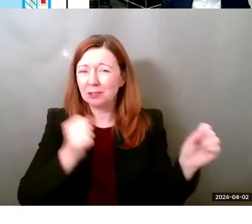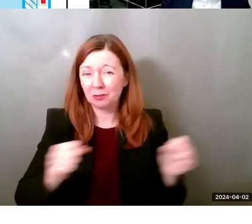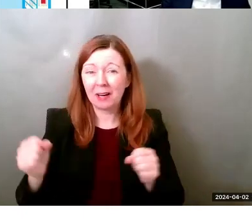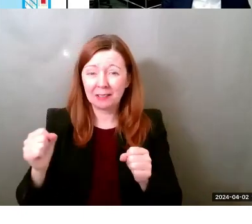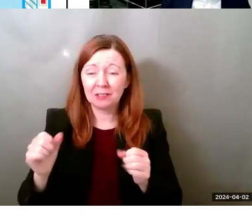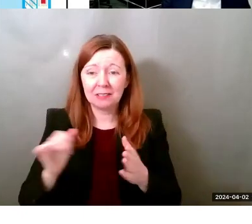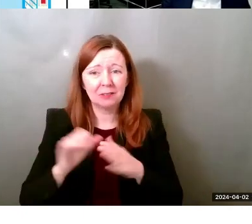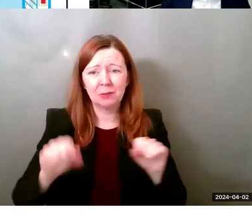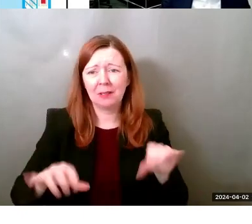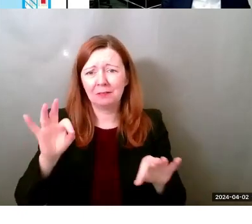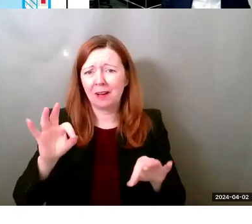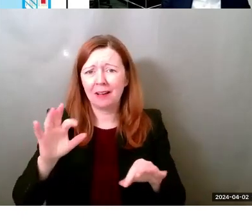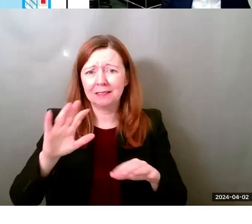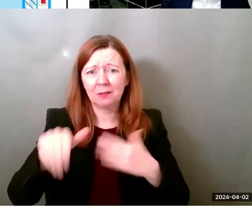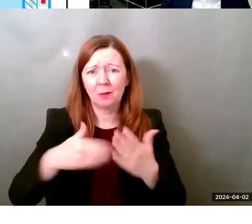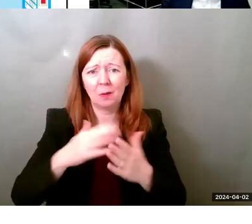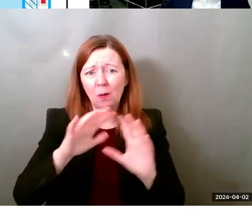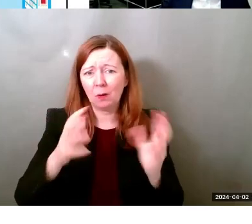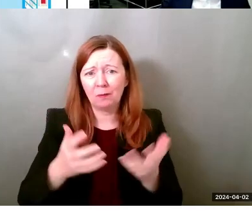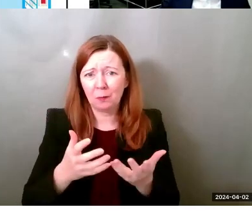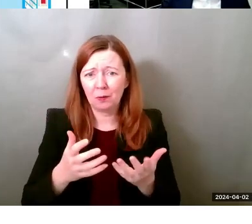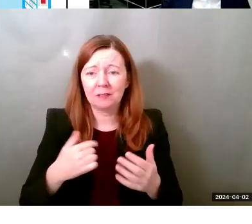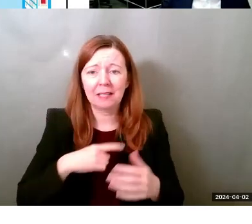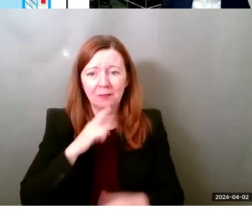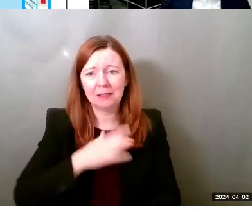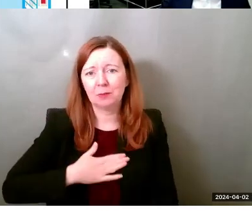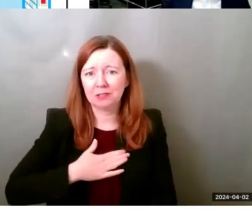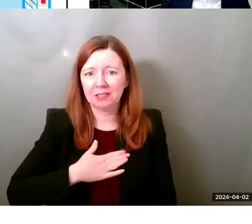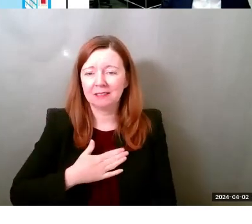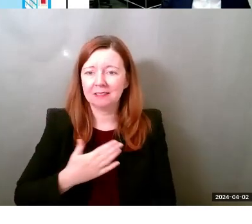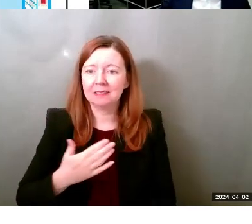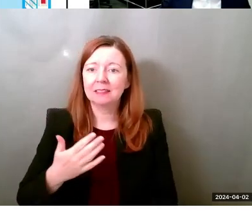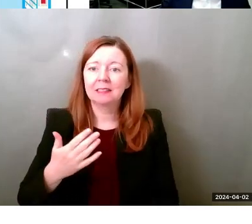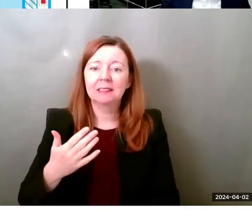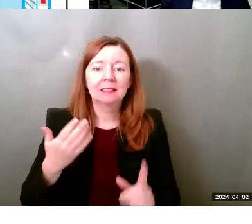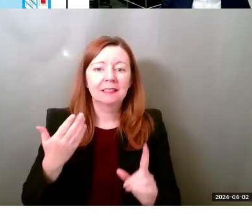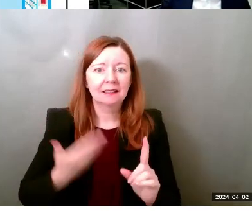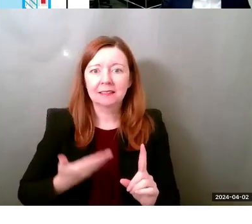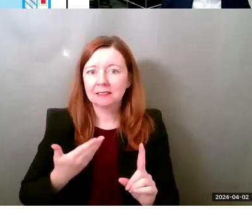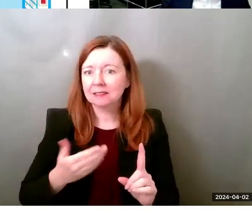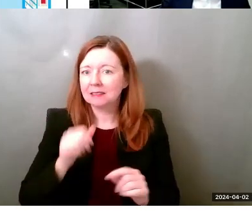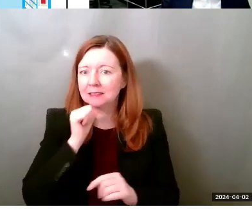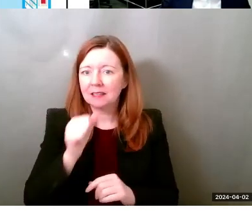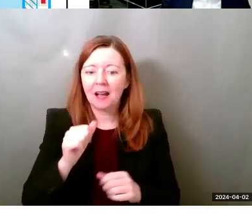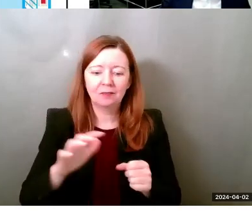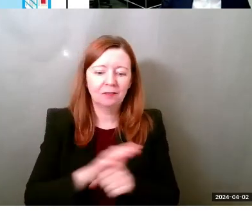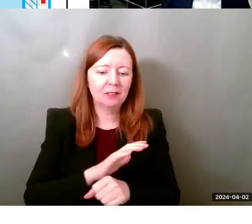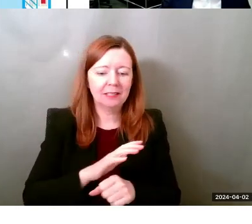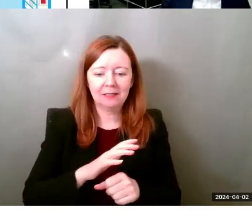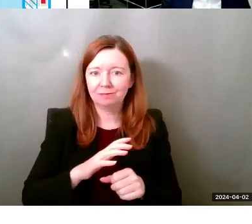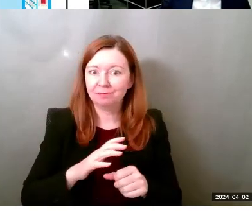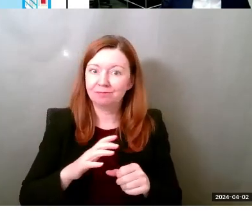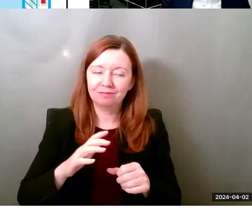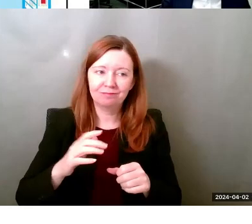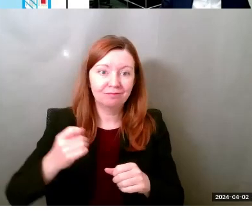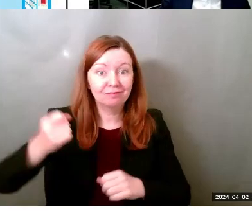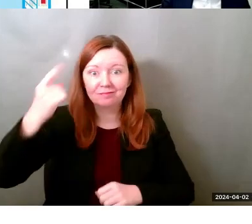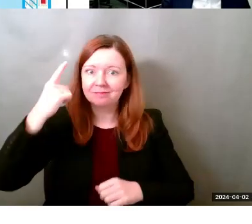strategies that you can find all over the world. So I appreciate that this isn't fully baked yet, but